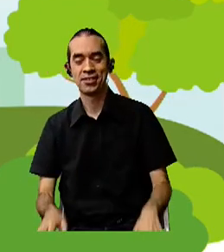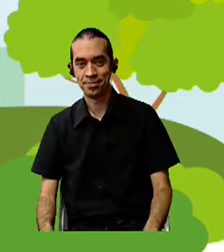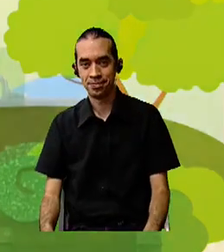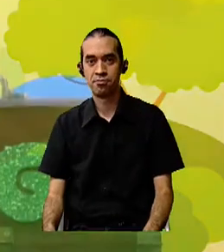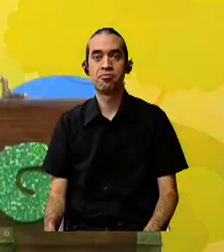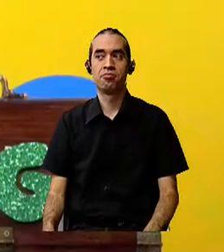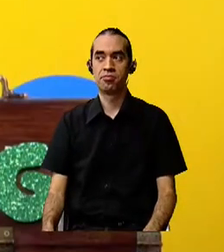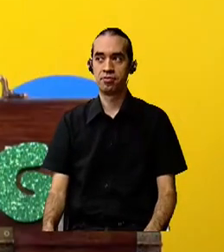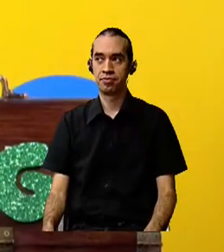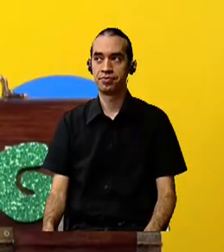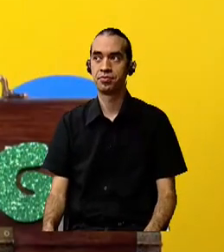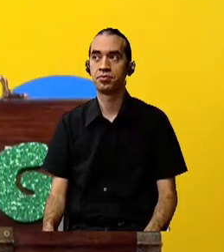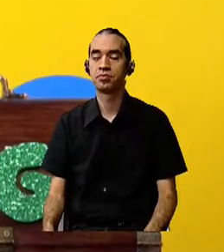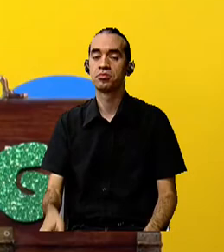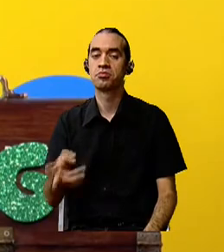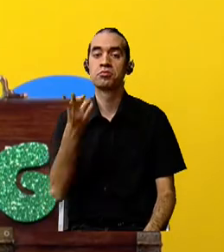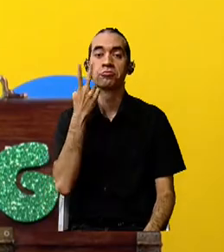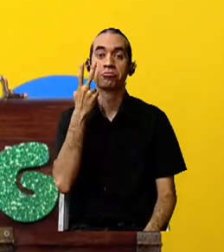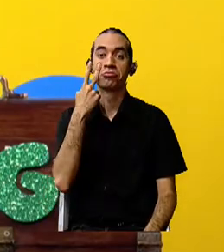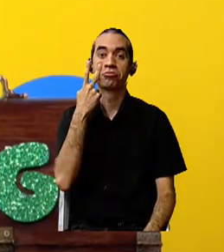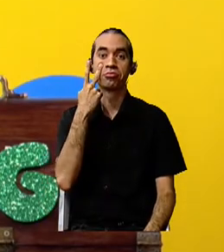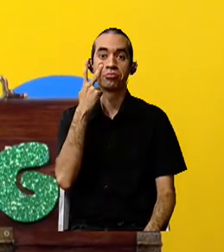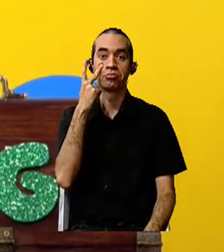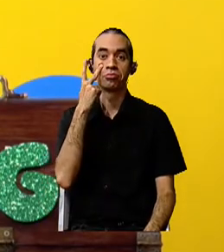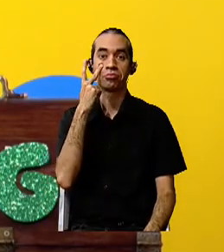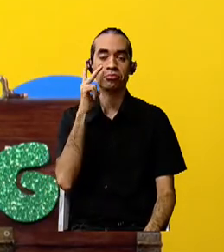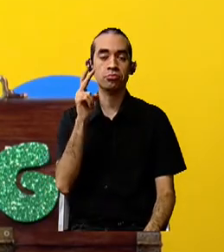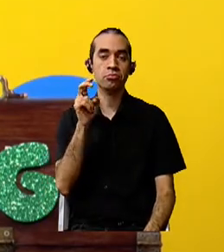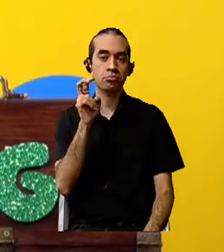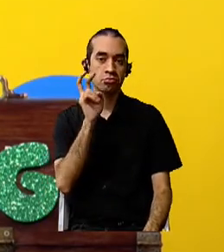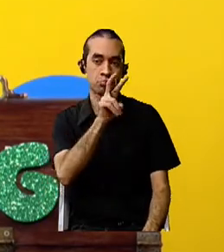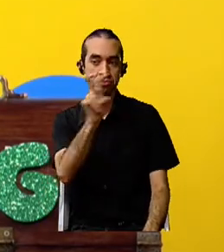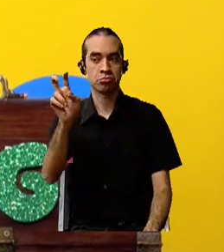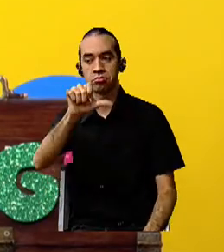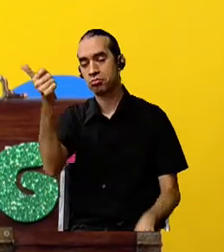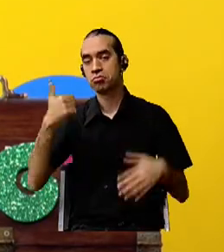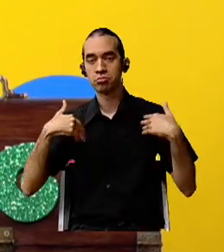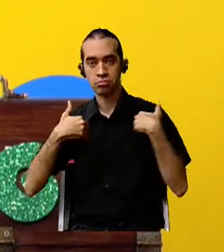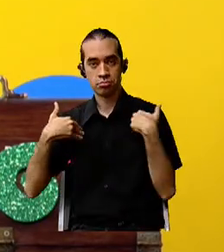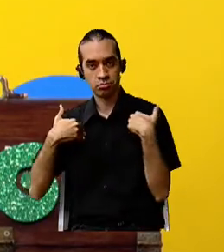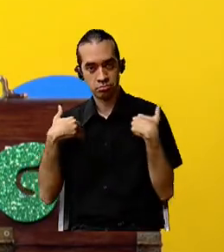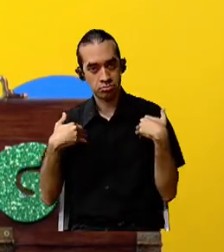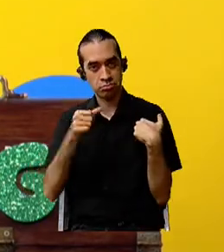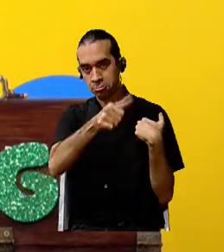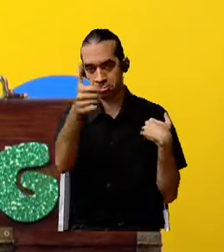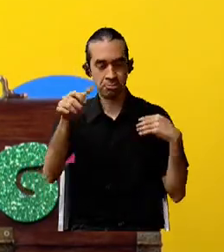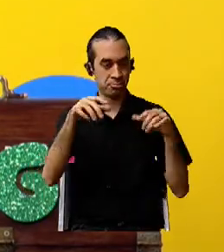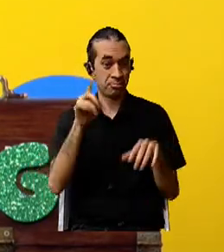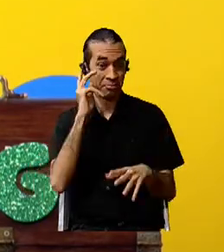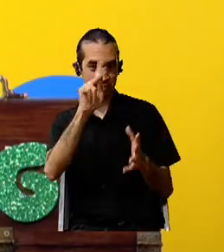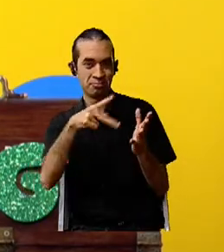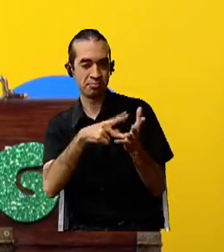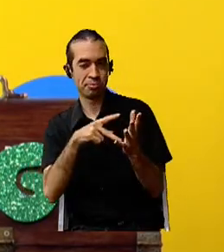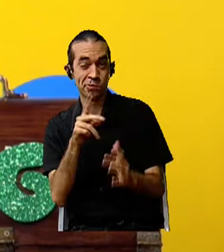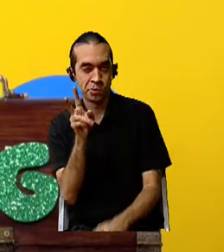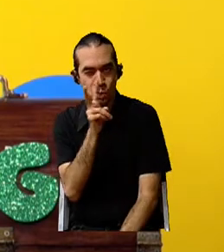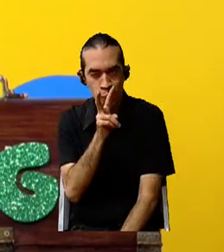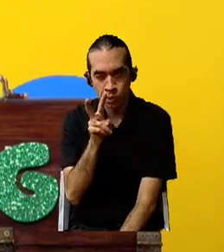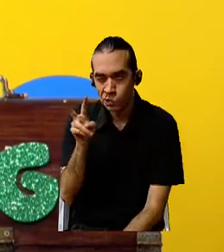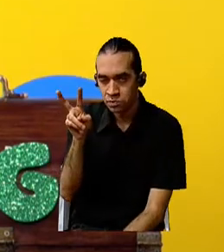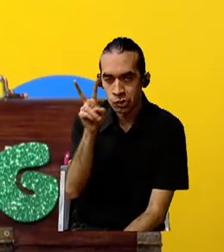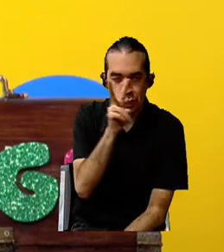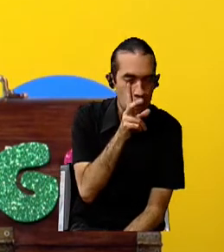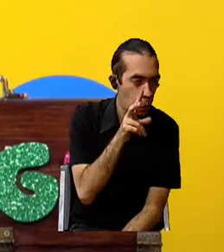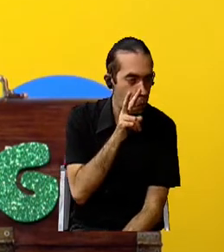Now, let's see if we have, if we look at other animal in the park. Take a